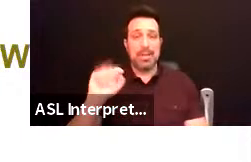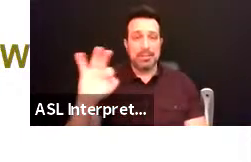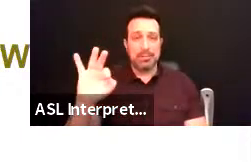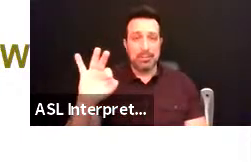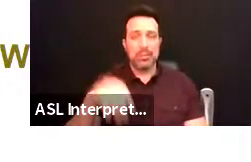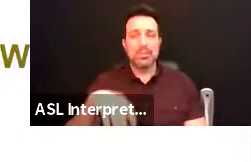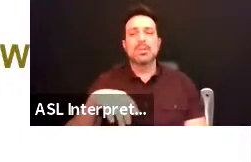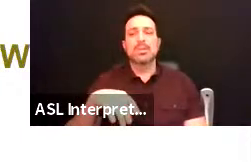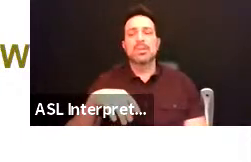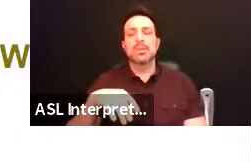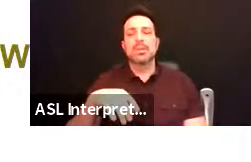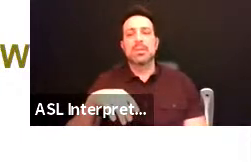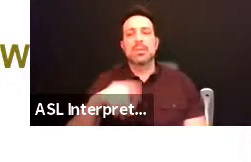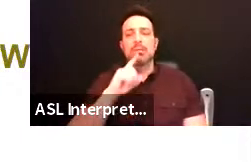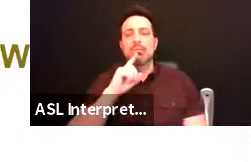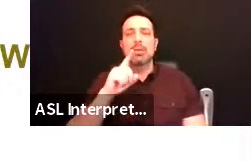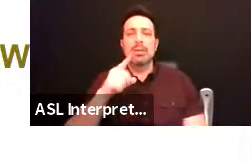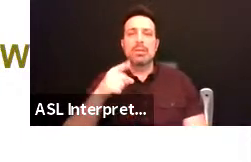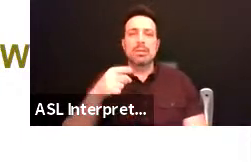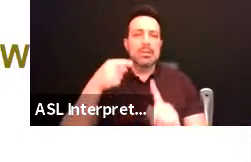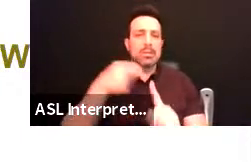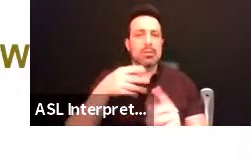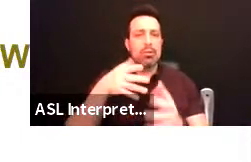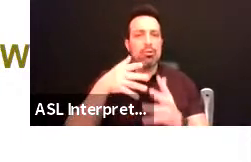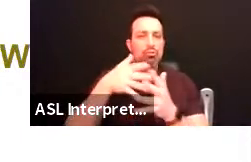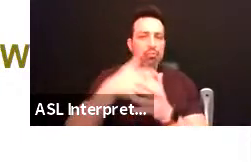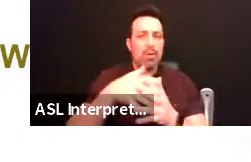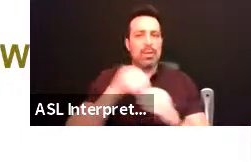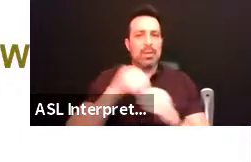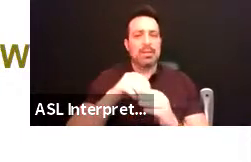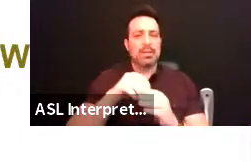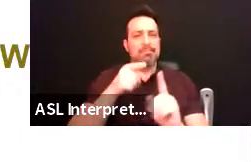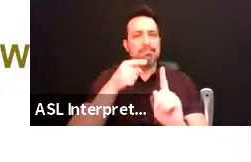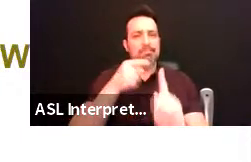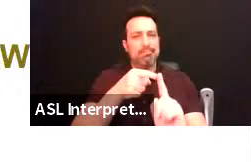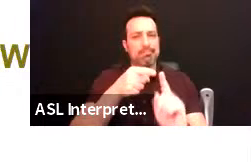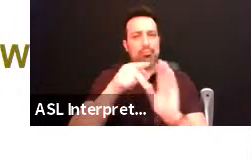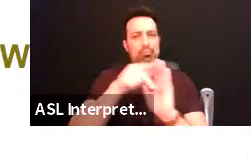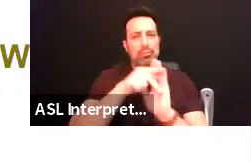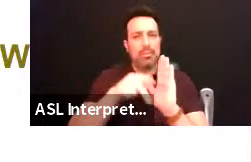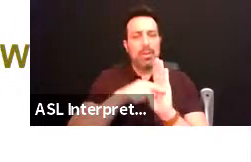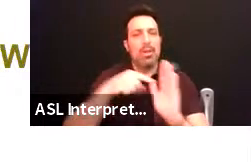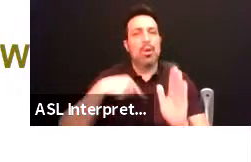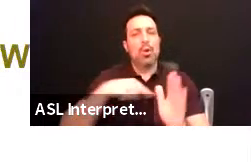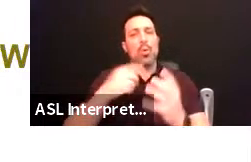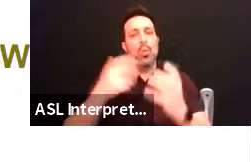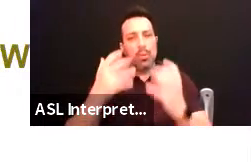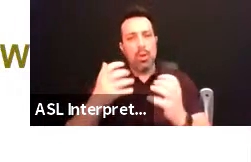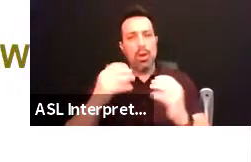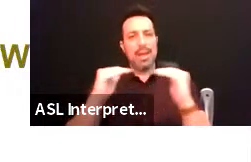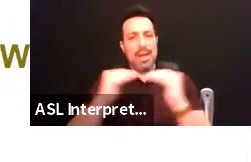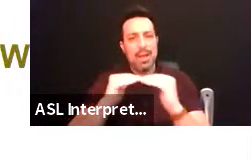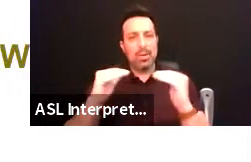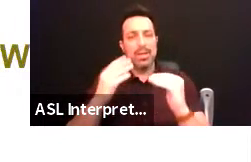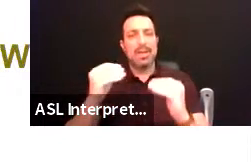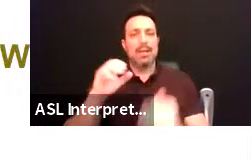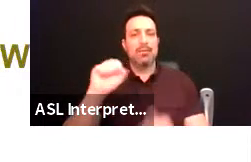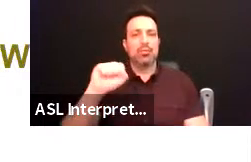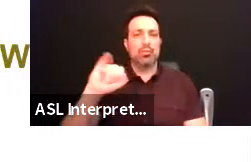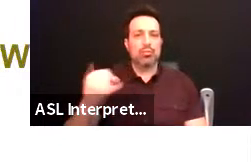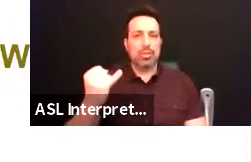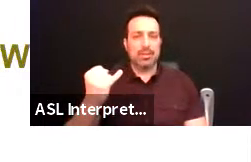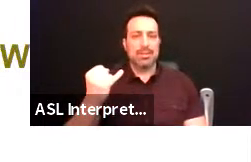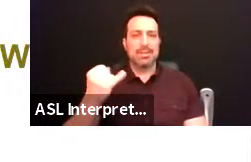it really was grounded in this principle that we want equity and social justice to